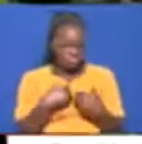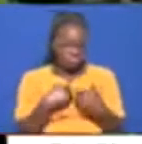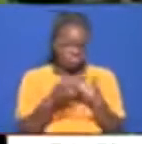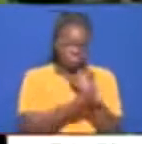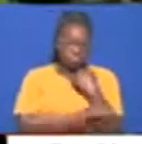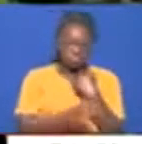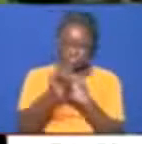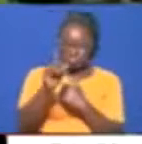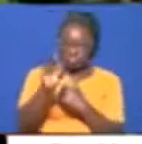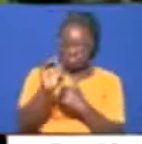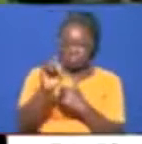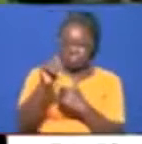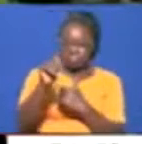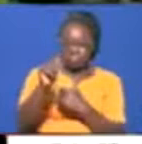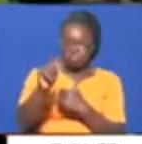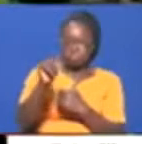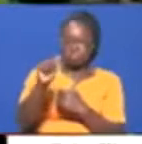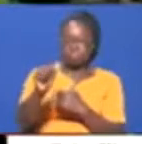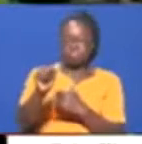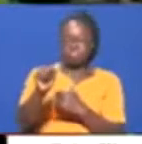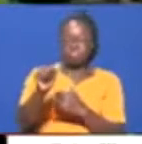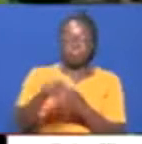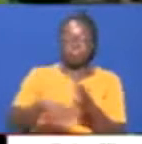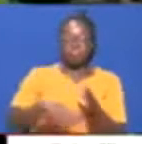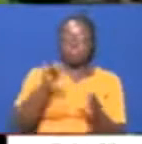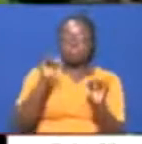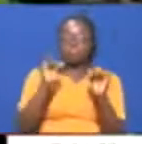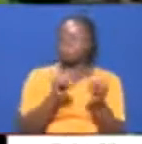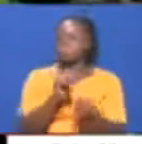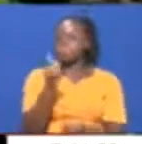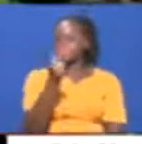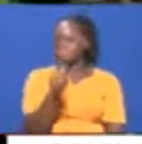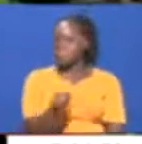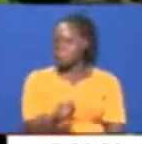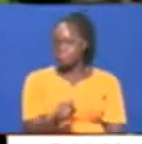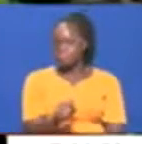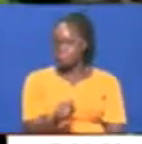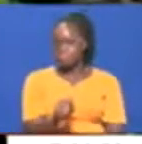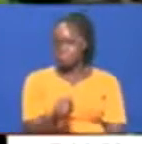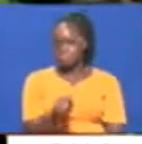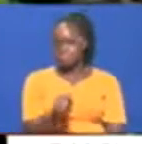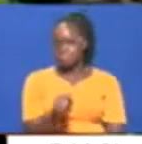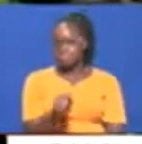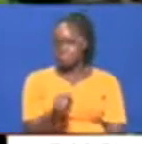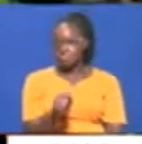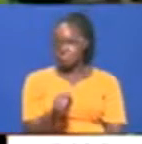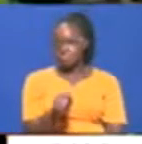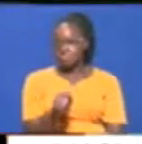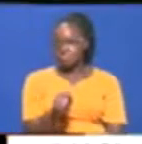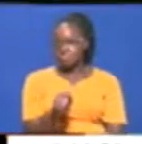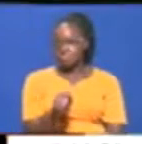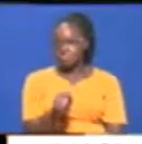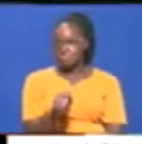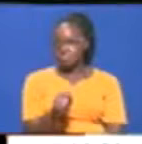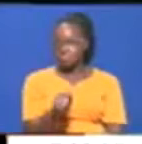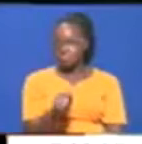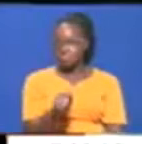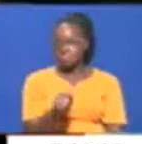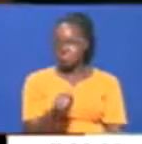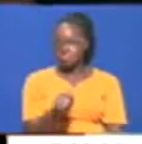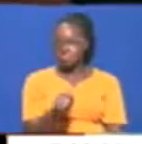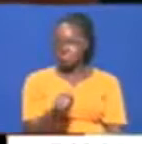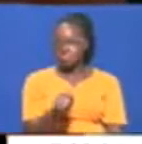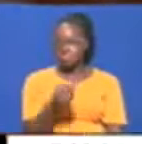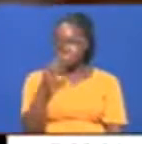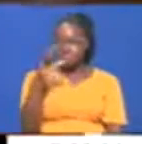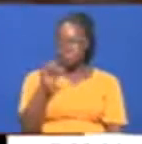Delta. We have not detected any Omicron variants in our hospitals. Waziri wa